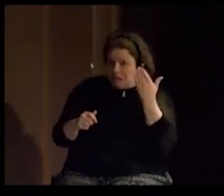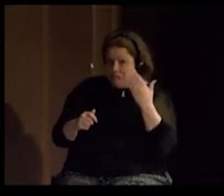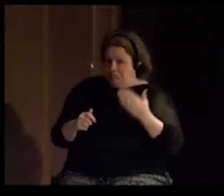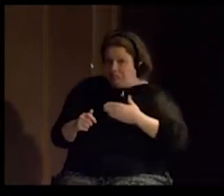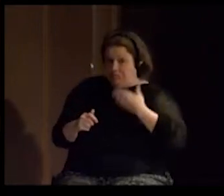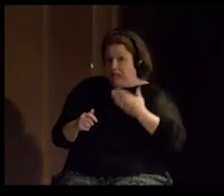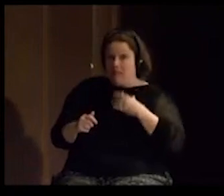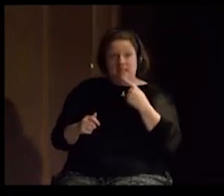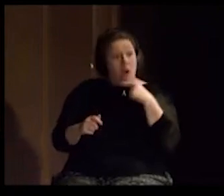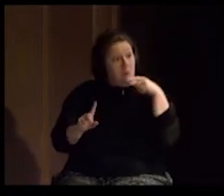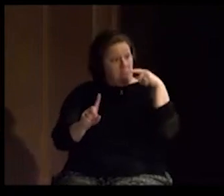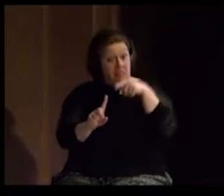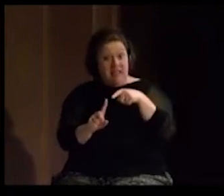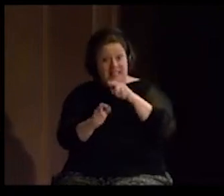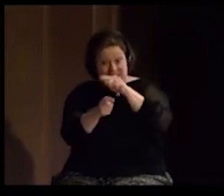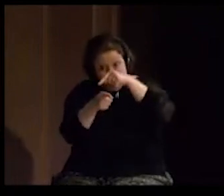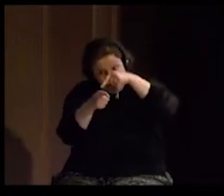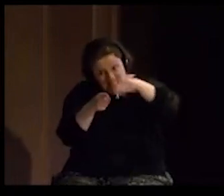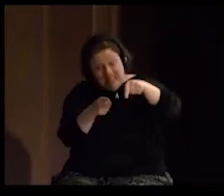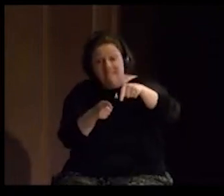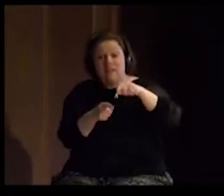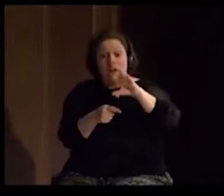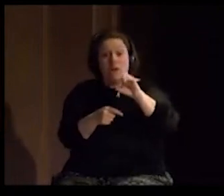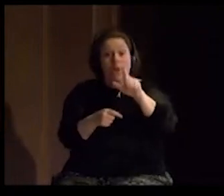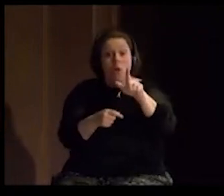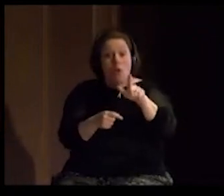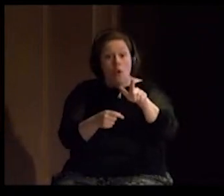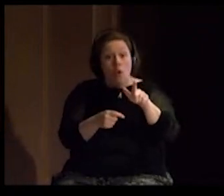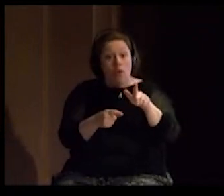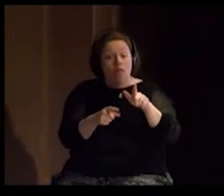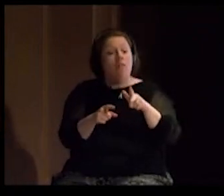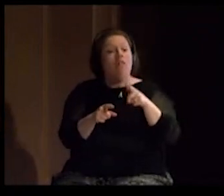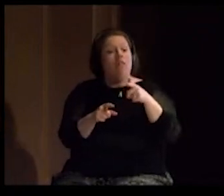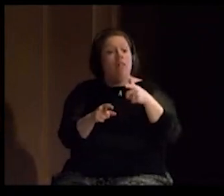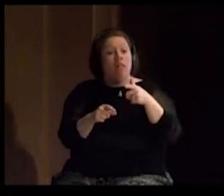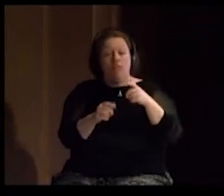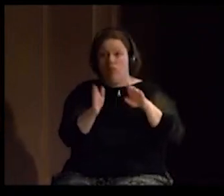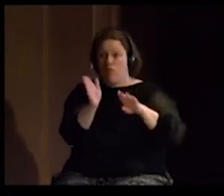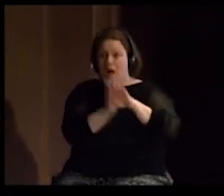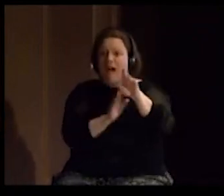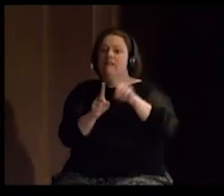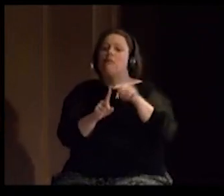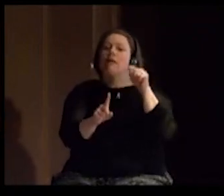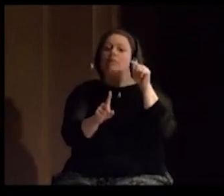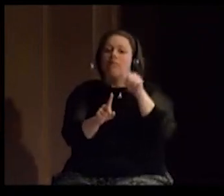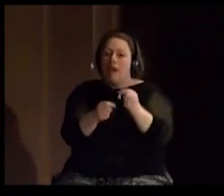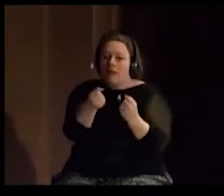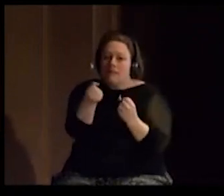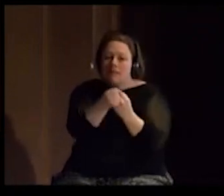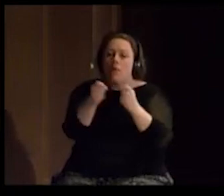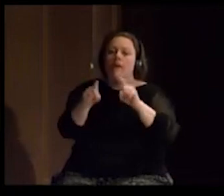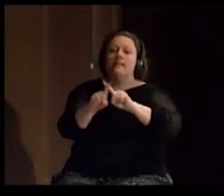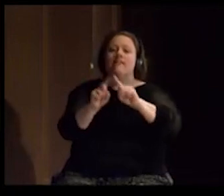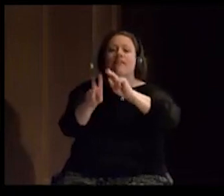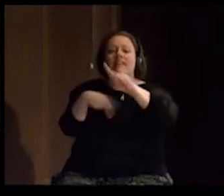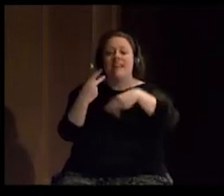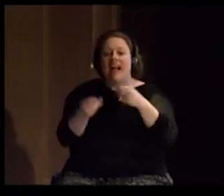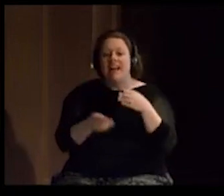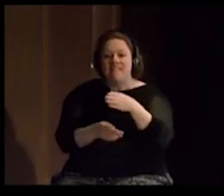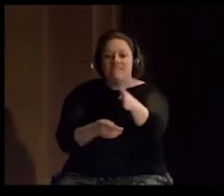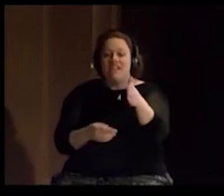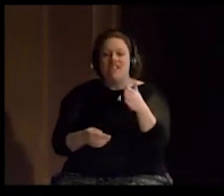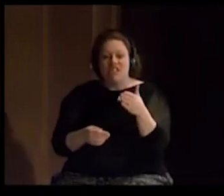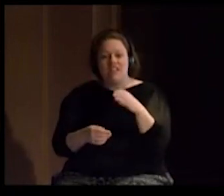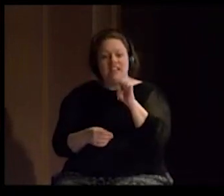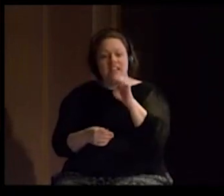this is fine, they're growing there, but they support a very different fish fauna, right? So you have a very, I don't know if I like the term,